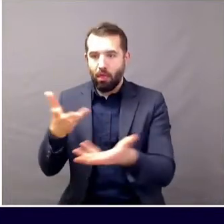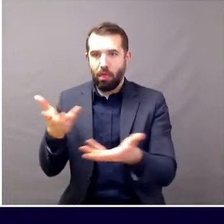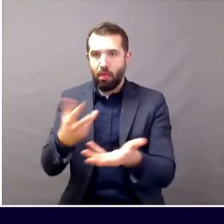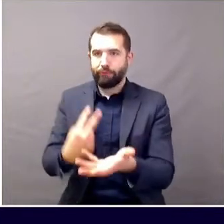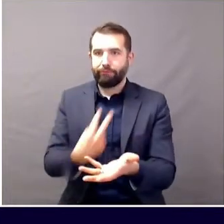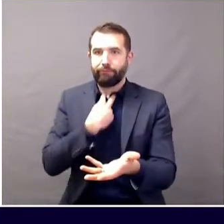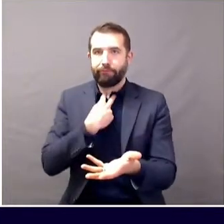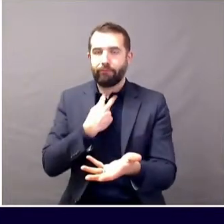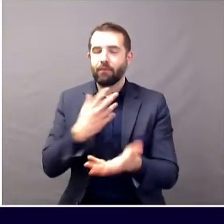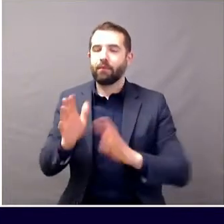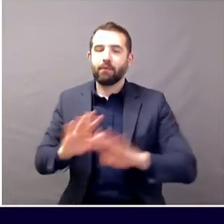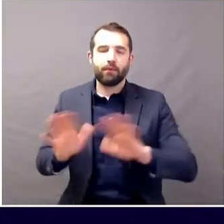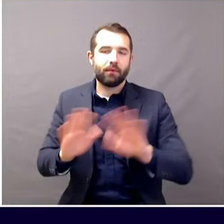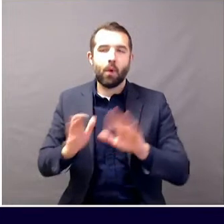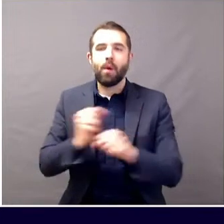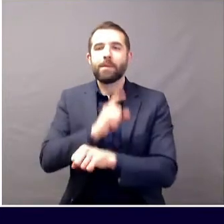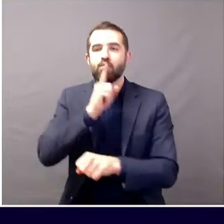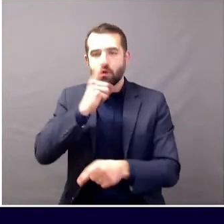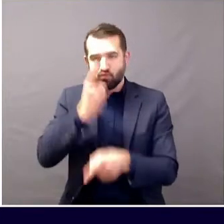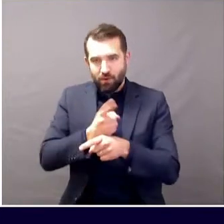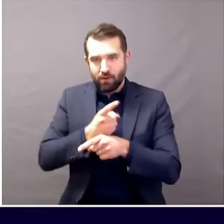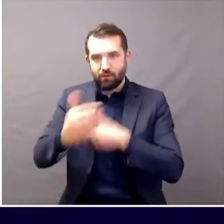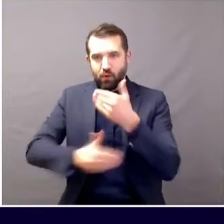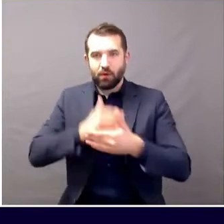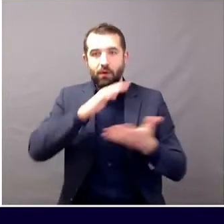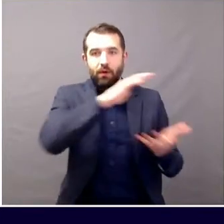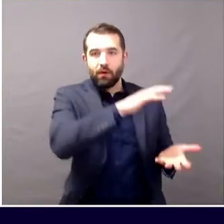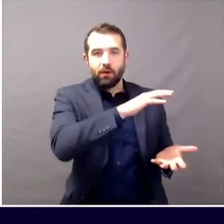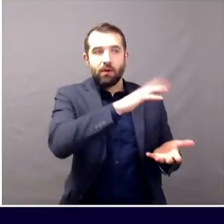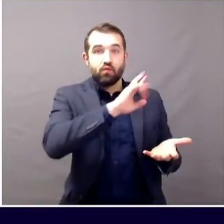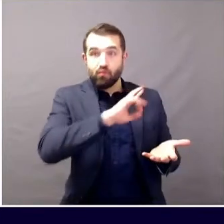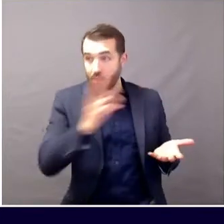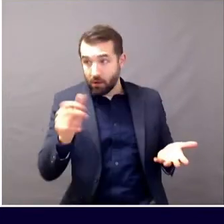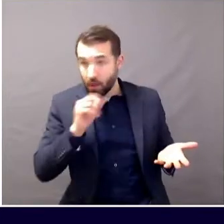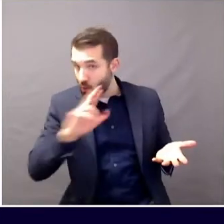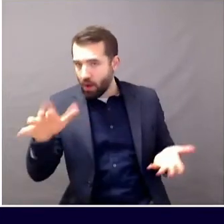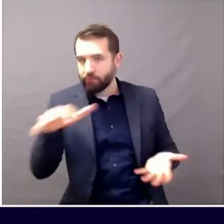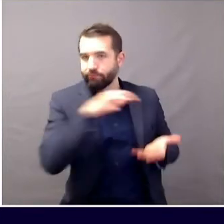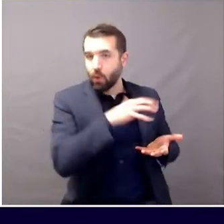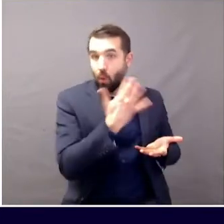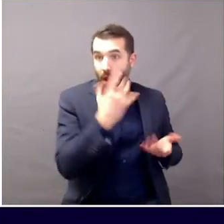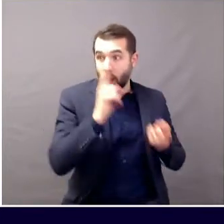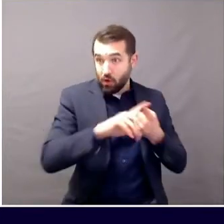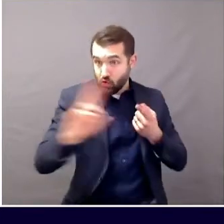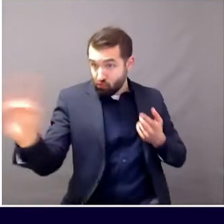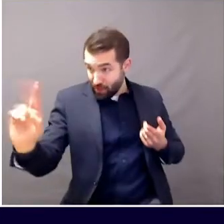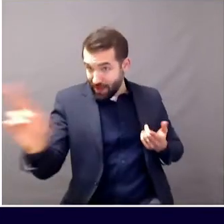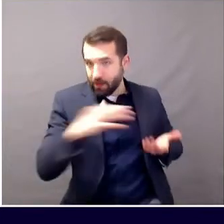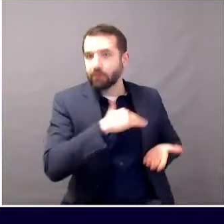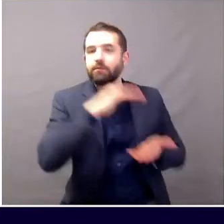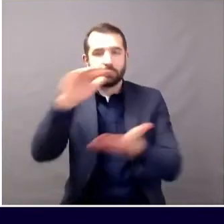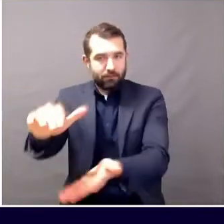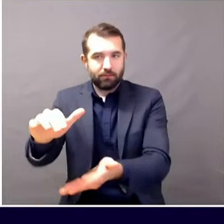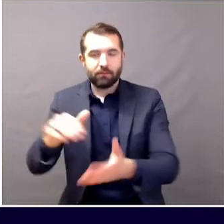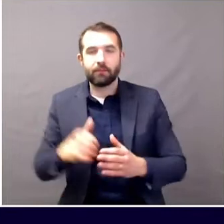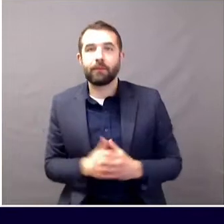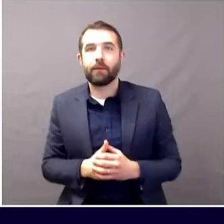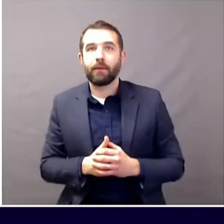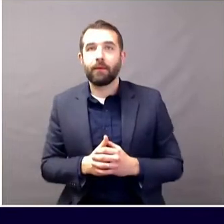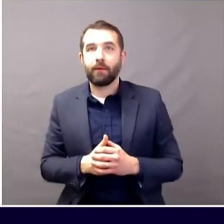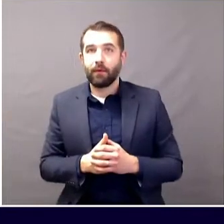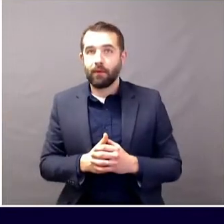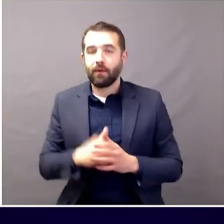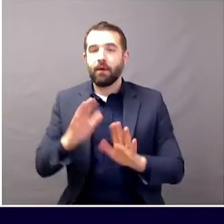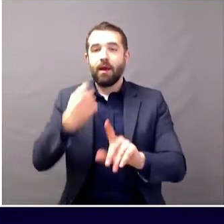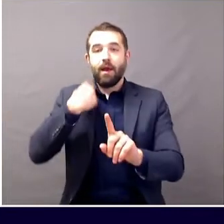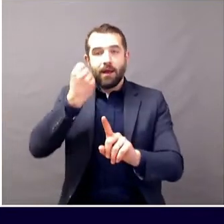could have been utilized in someone else's arm. So let me just say really quickly, Patty, I absolutely hear, understand,